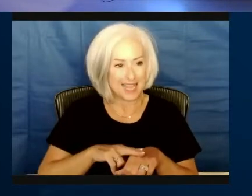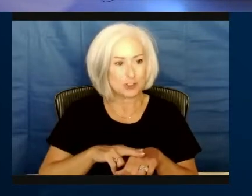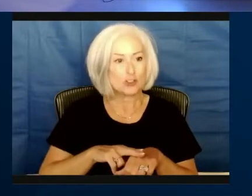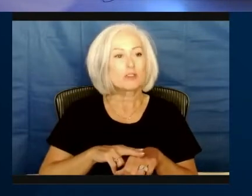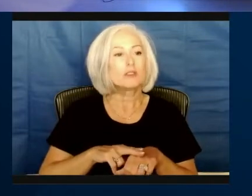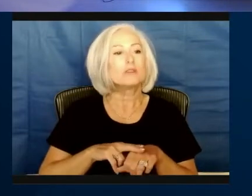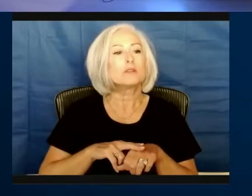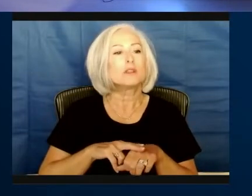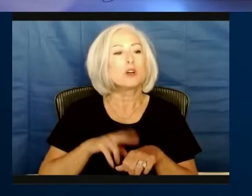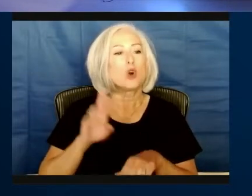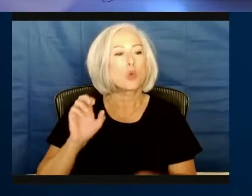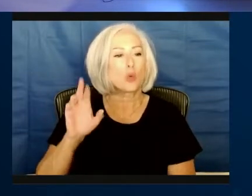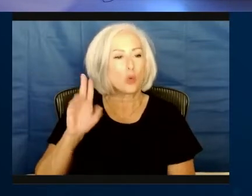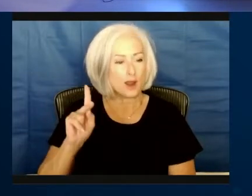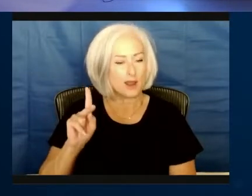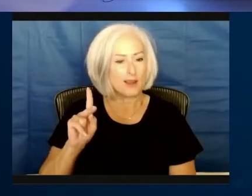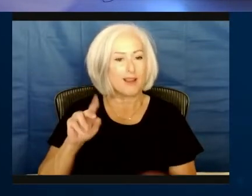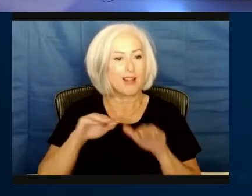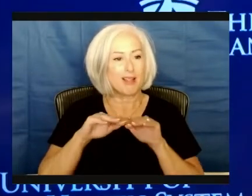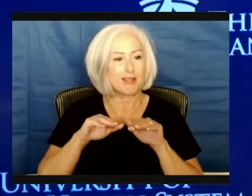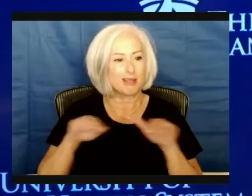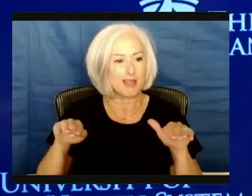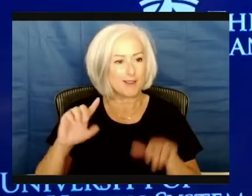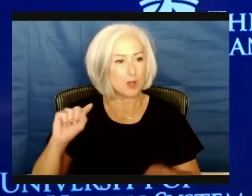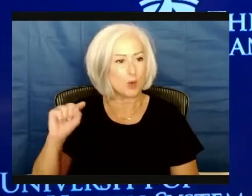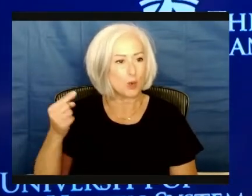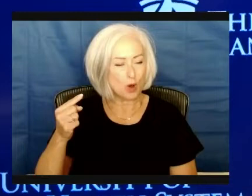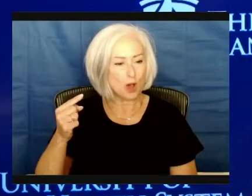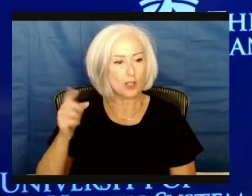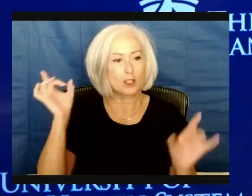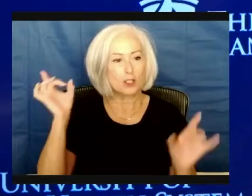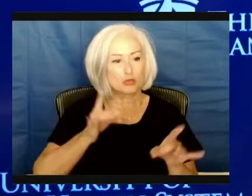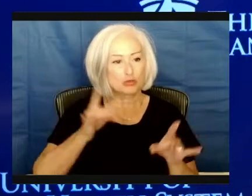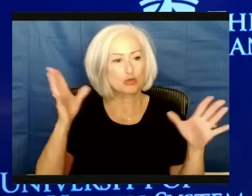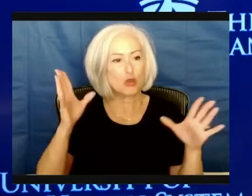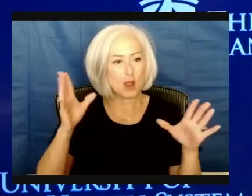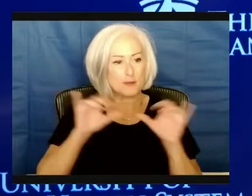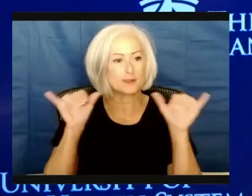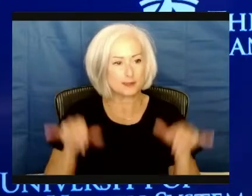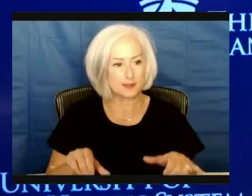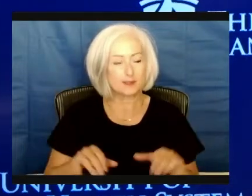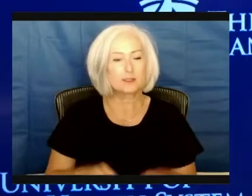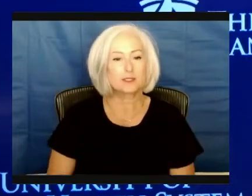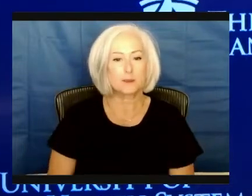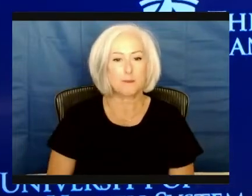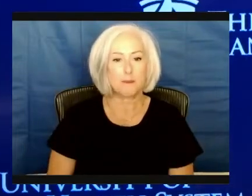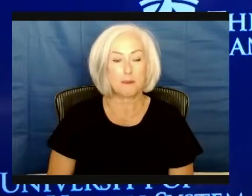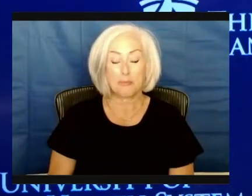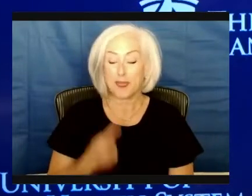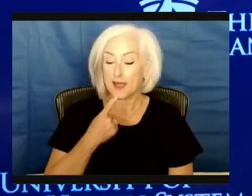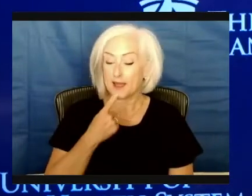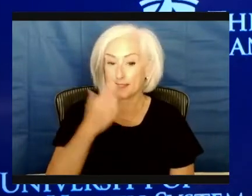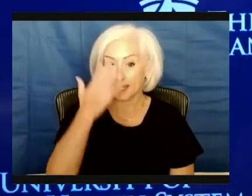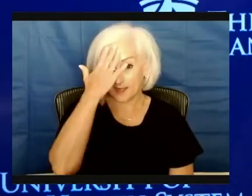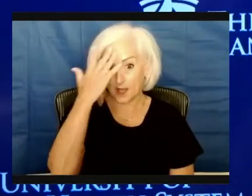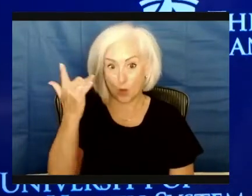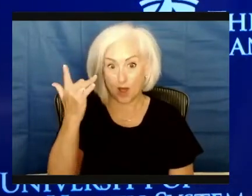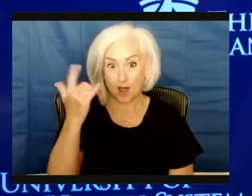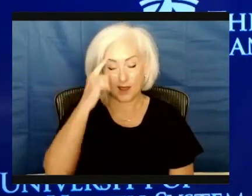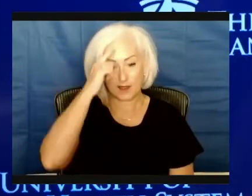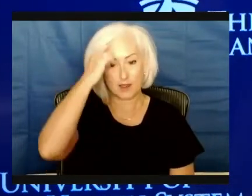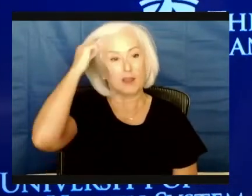system and hospital here at the health system. And I bring that up because there are different kinds of designations that are out